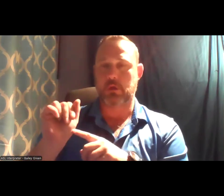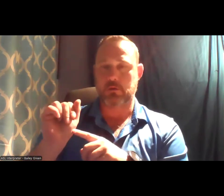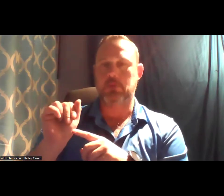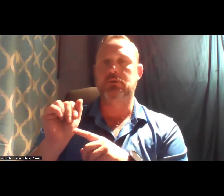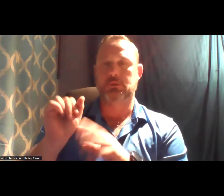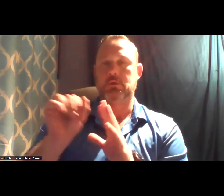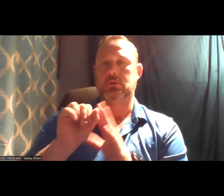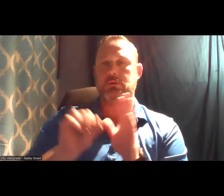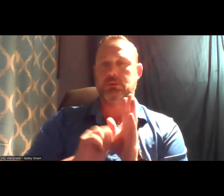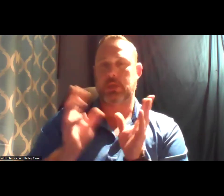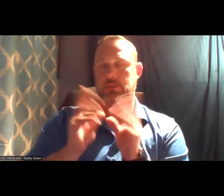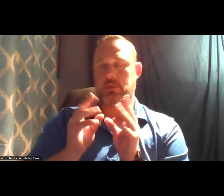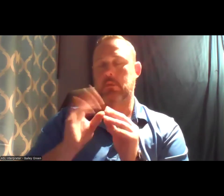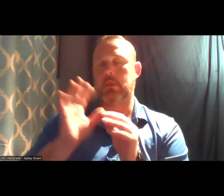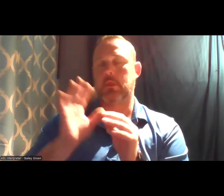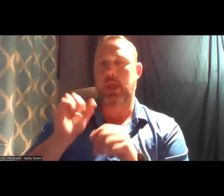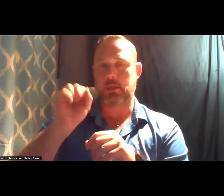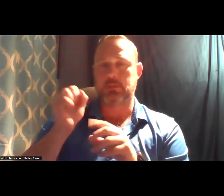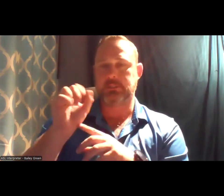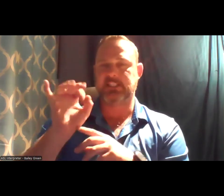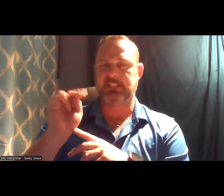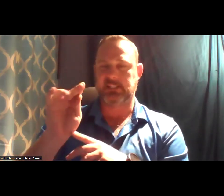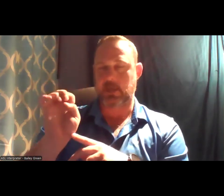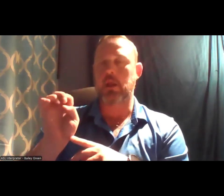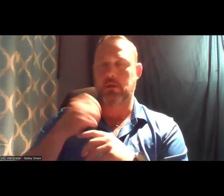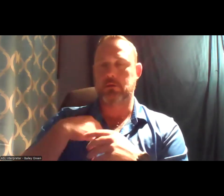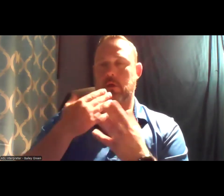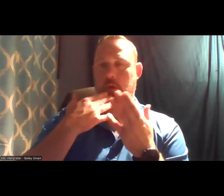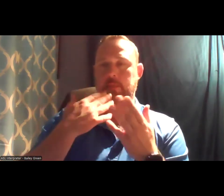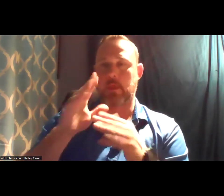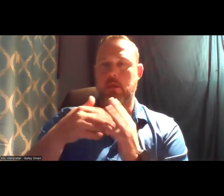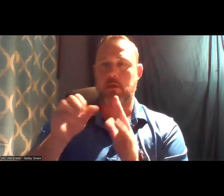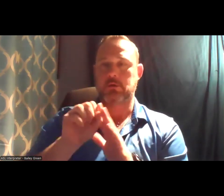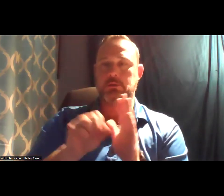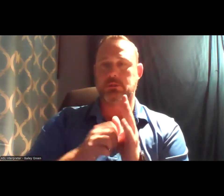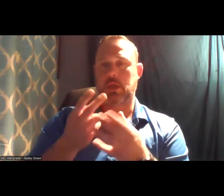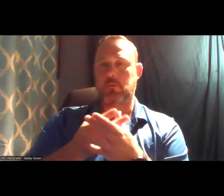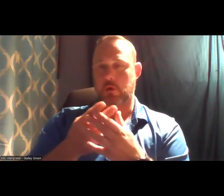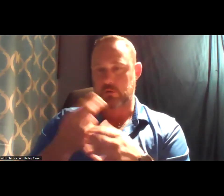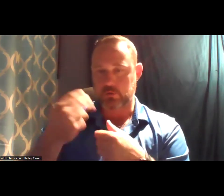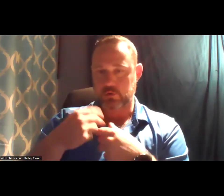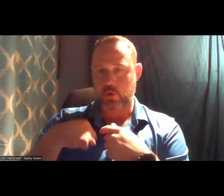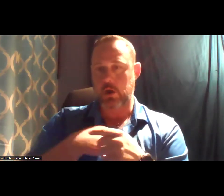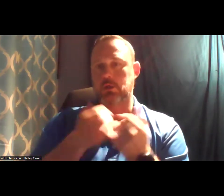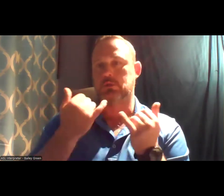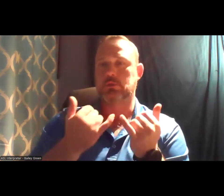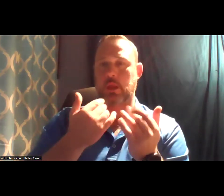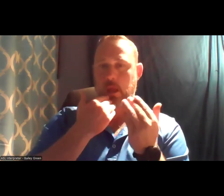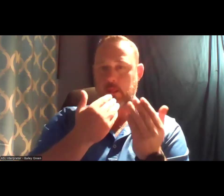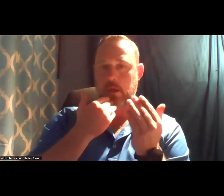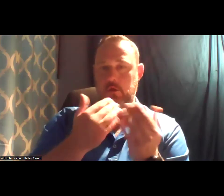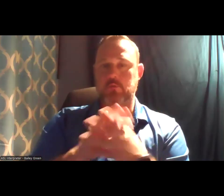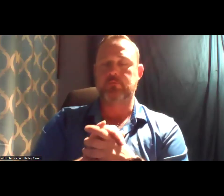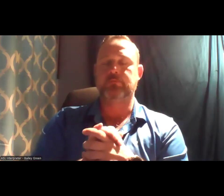State Assembly, and State Senate. So I want to thank all of our state partners who've joined us today. Thank you all very much